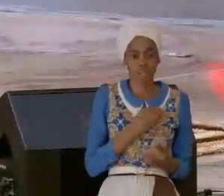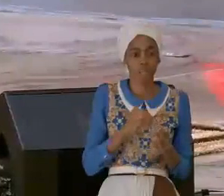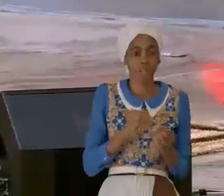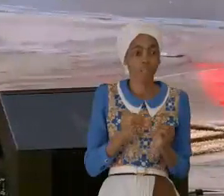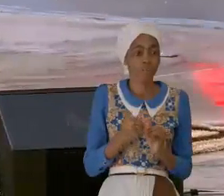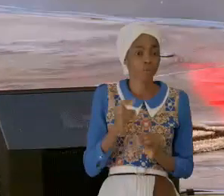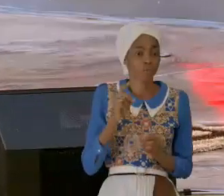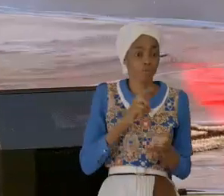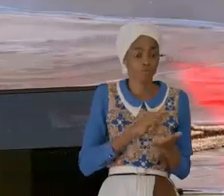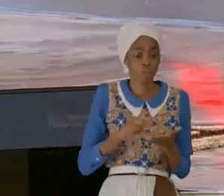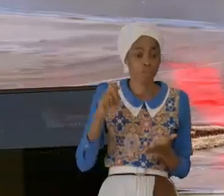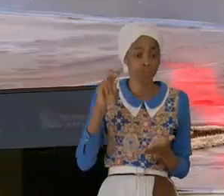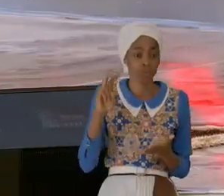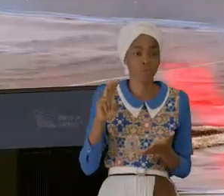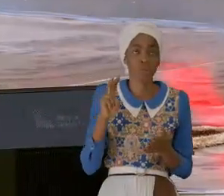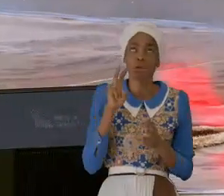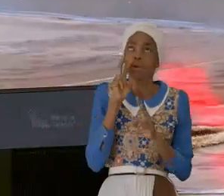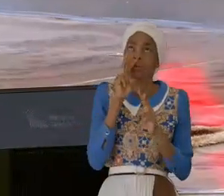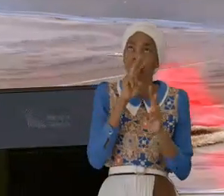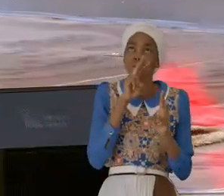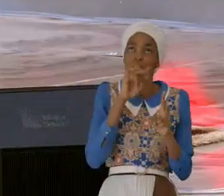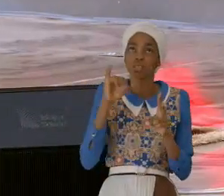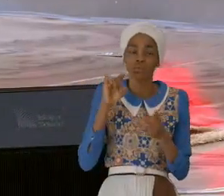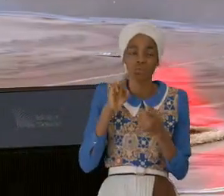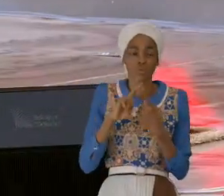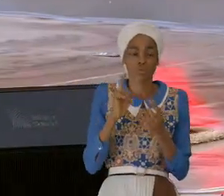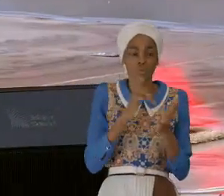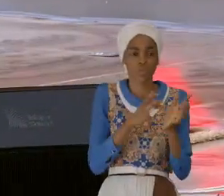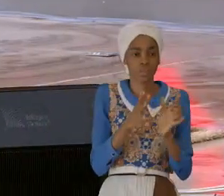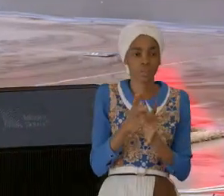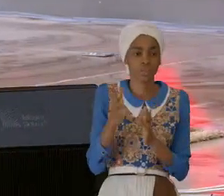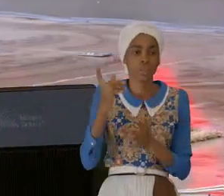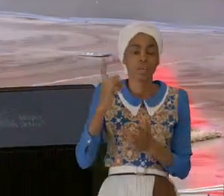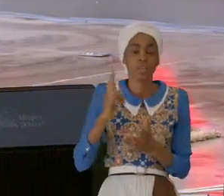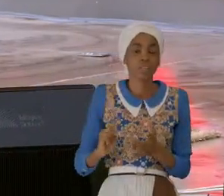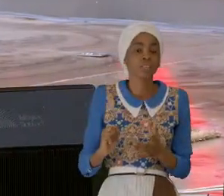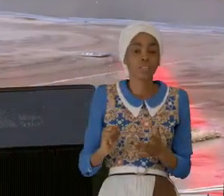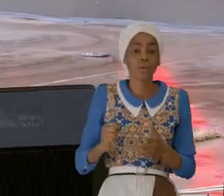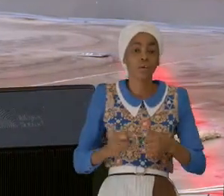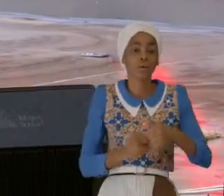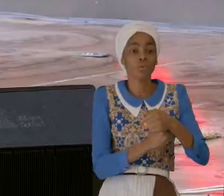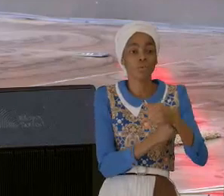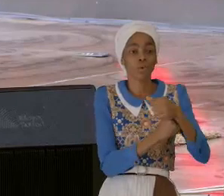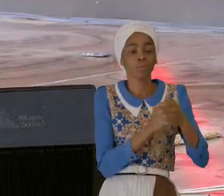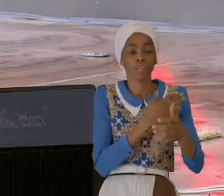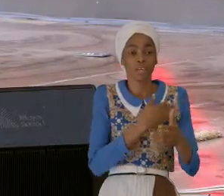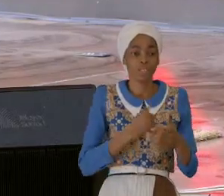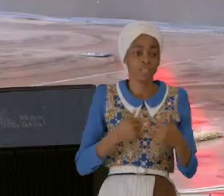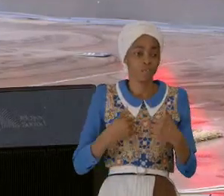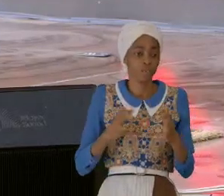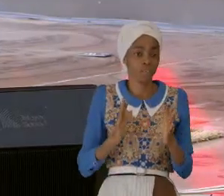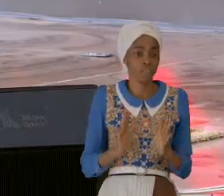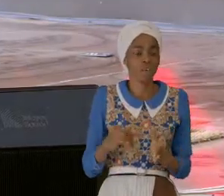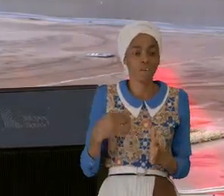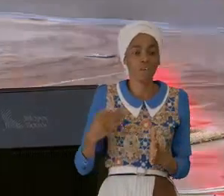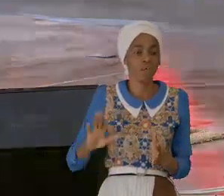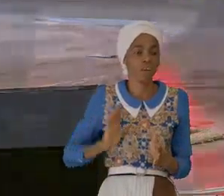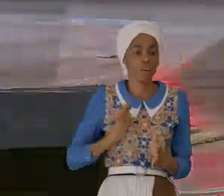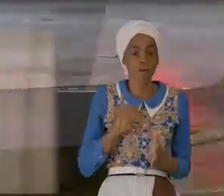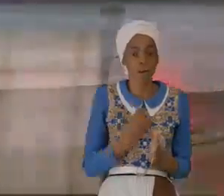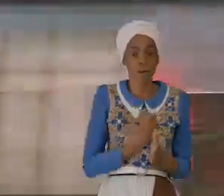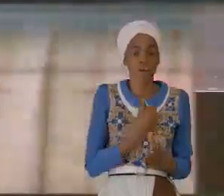unto Jesus, the author and the finisher of our faith. And the author has